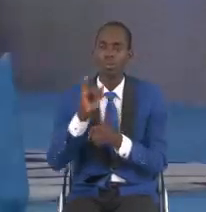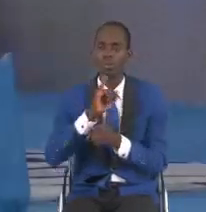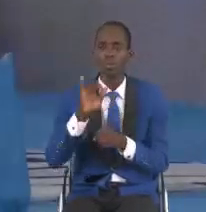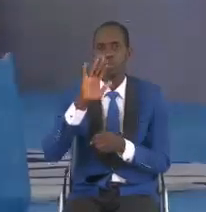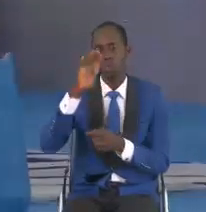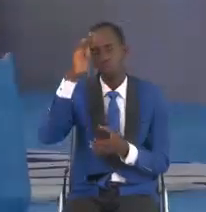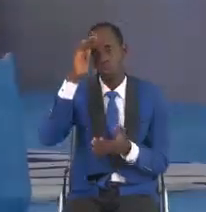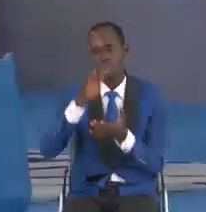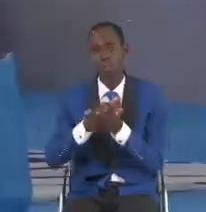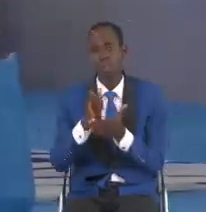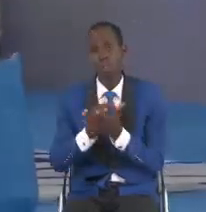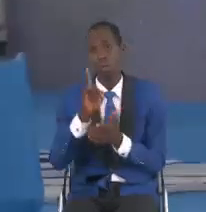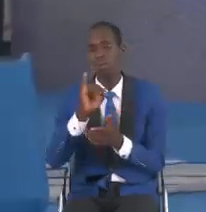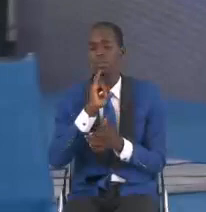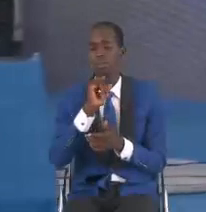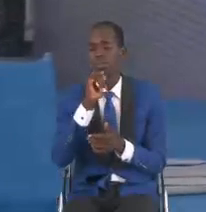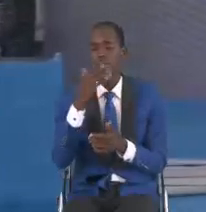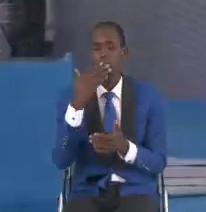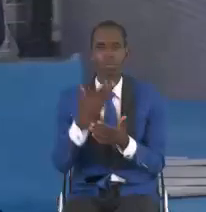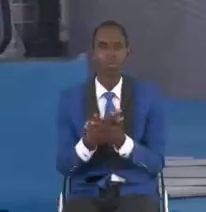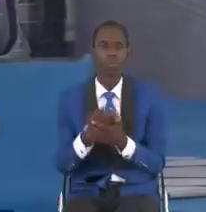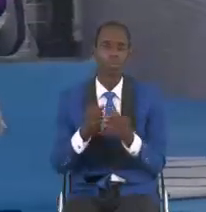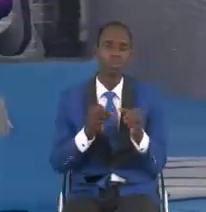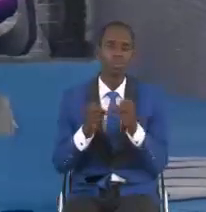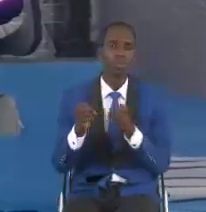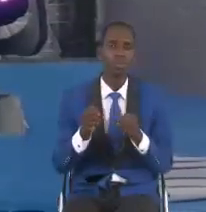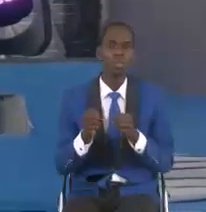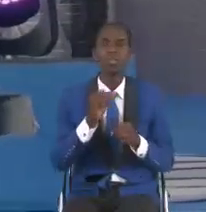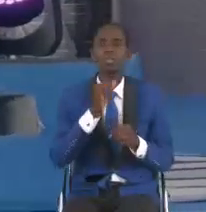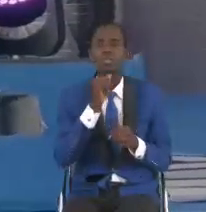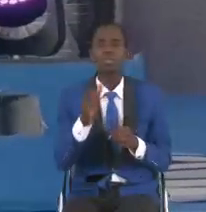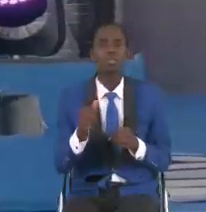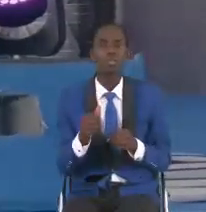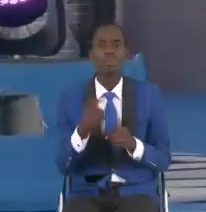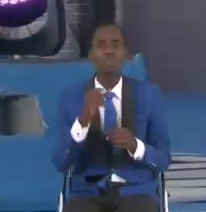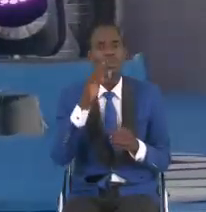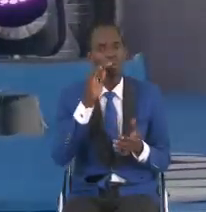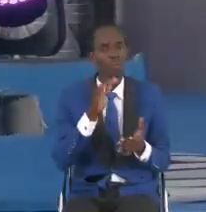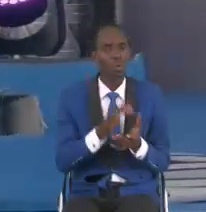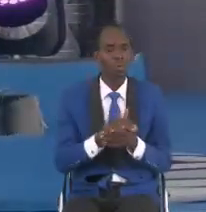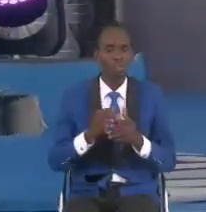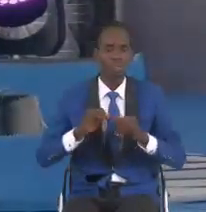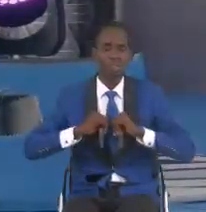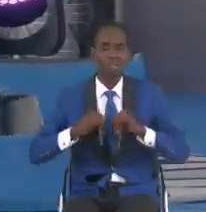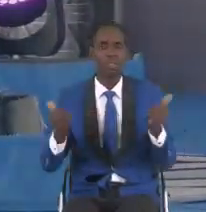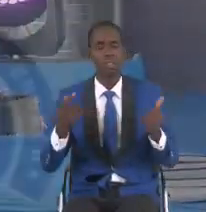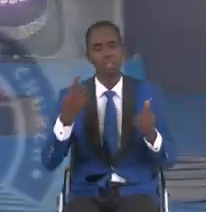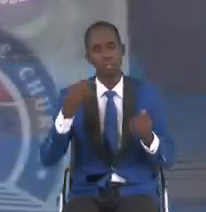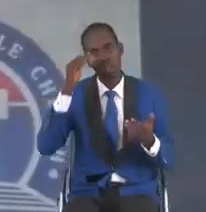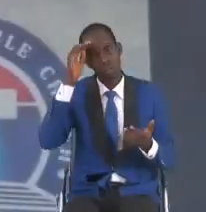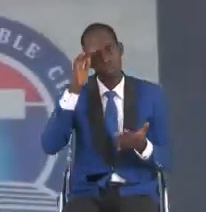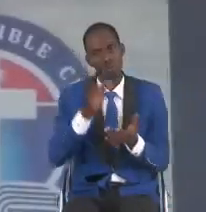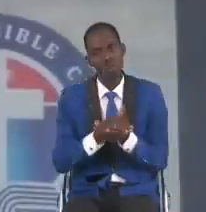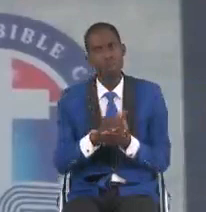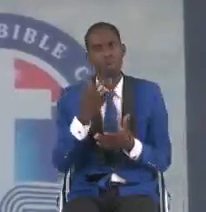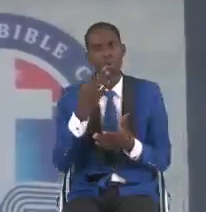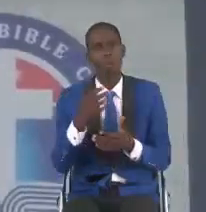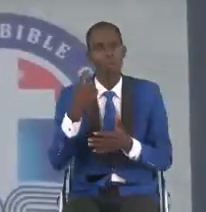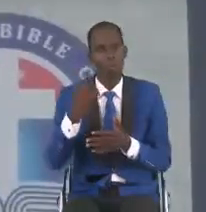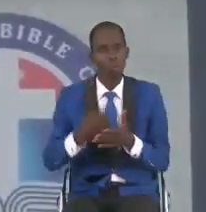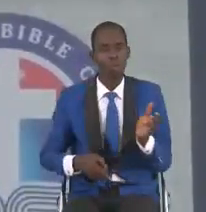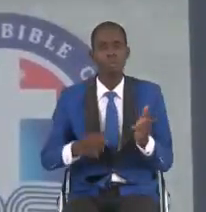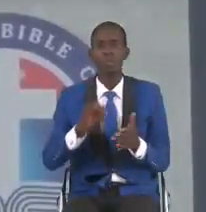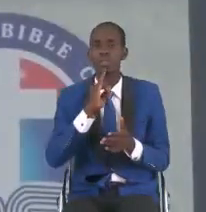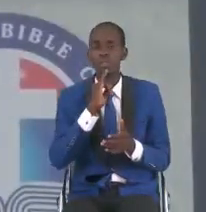that one is not a good fight, not a wife denying the husband of what belongs